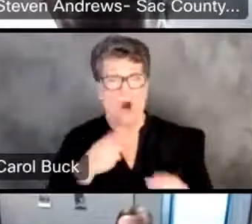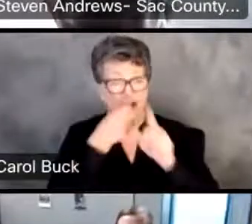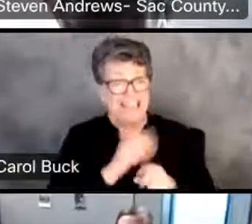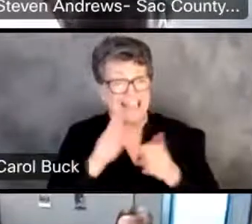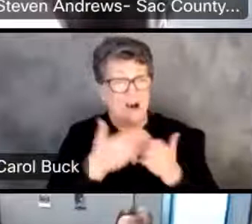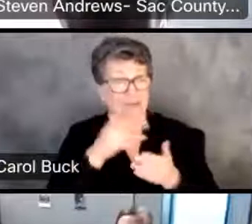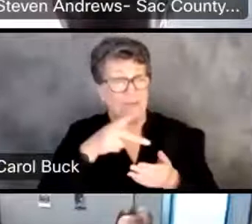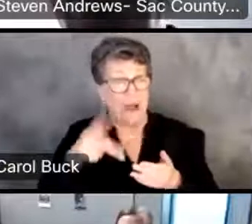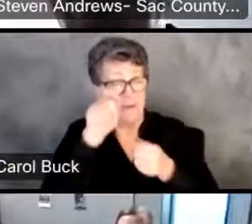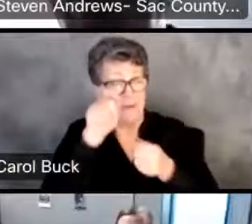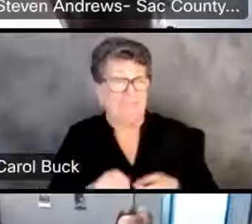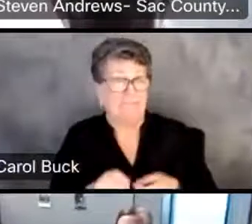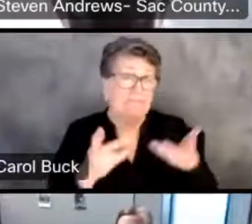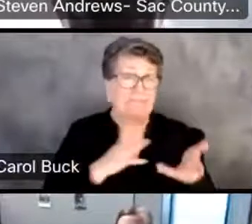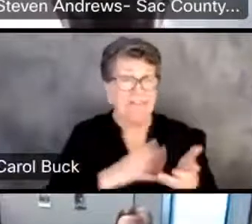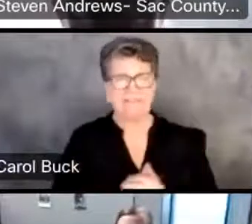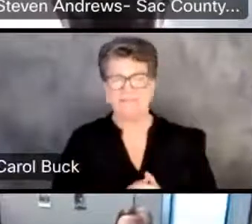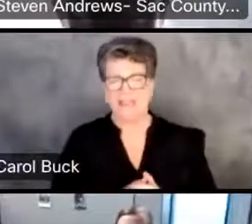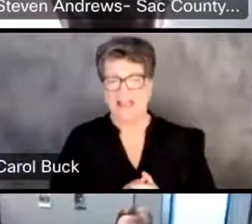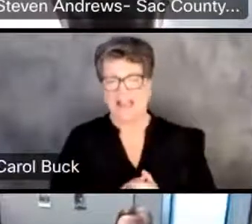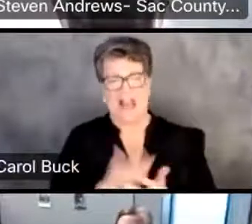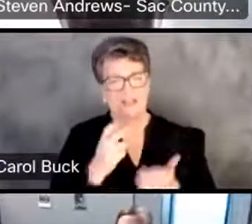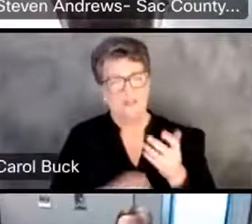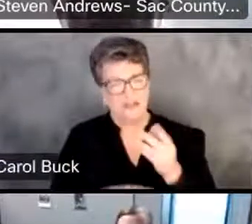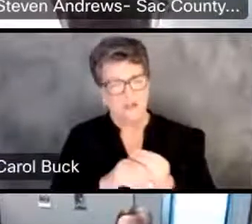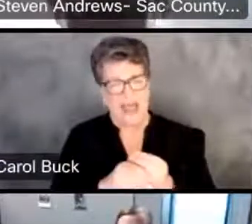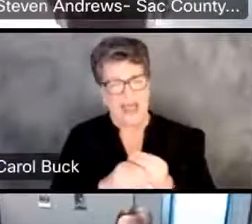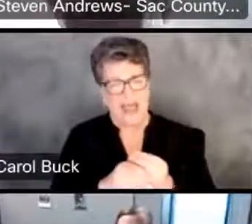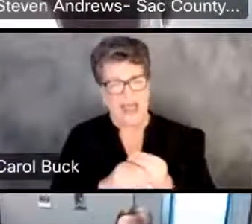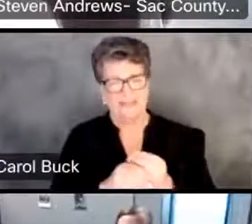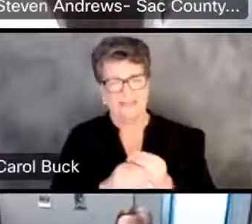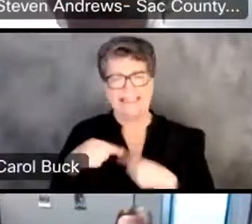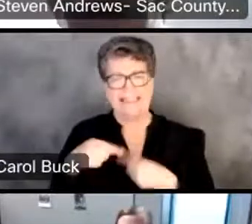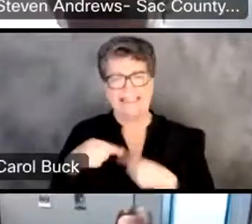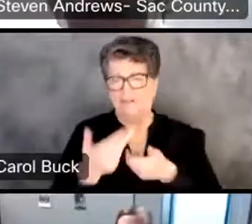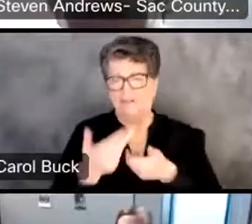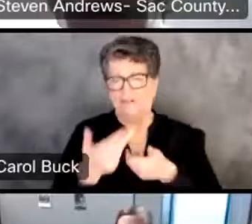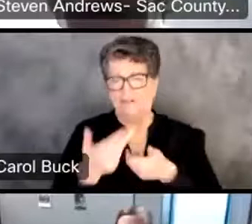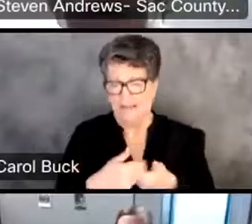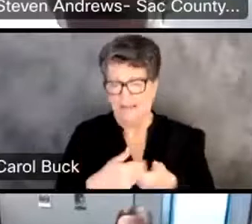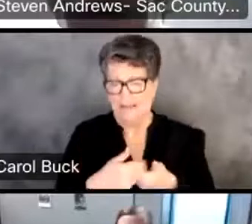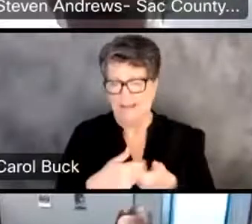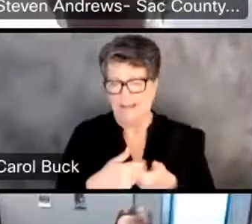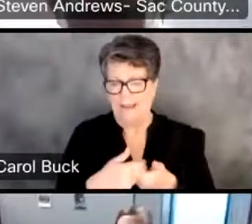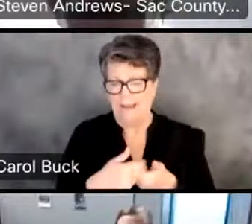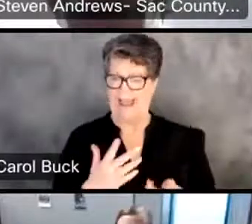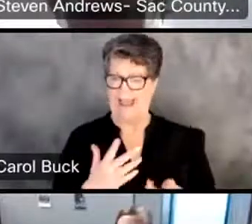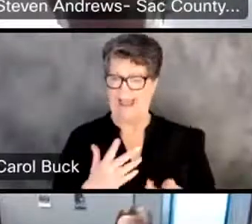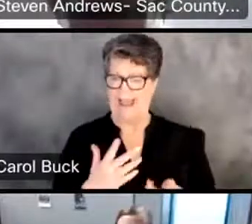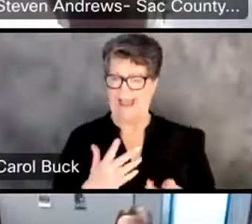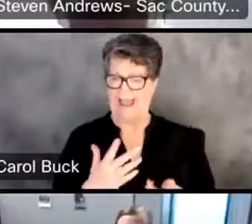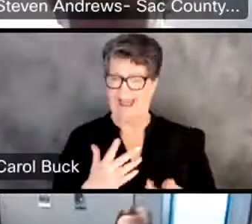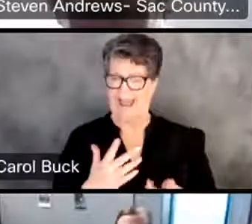bullets. I do just want to add that, since we've come on, I feel like it's been a great